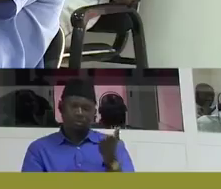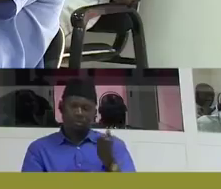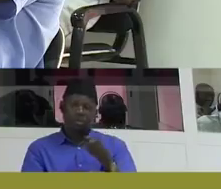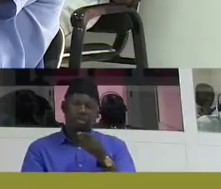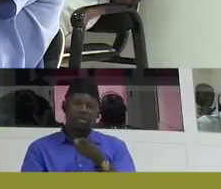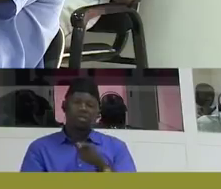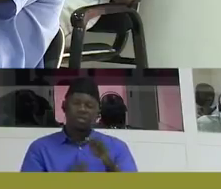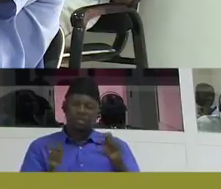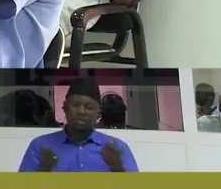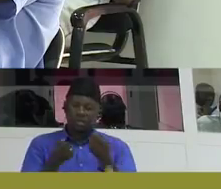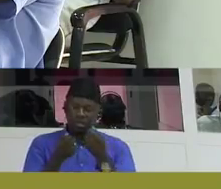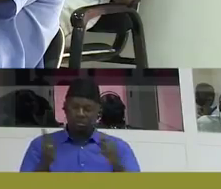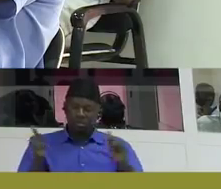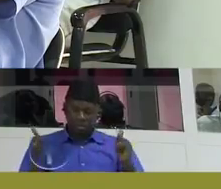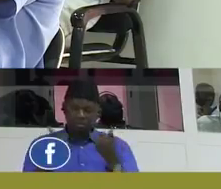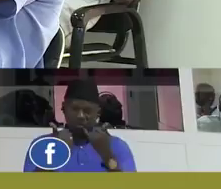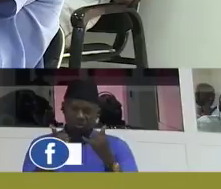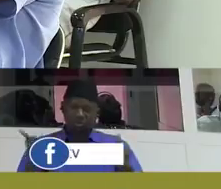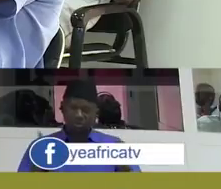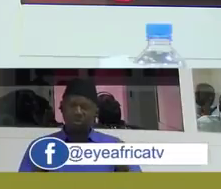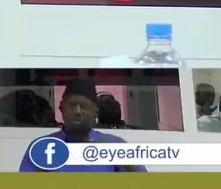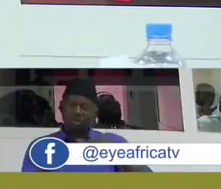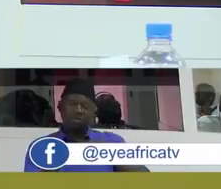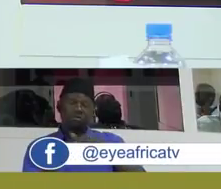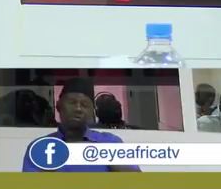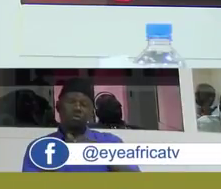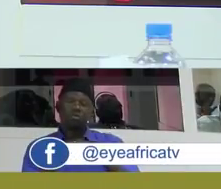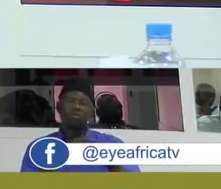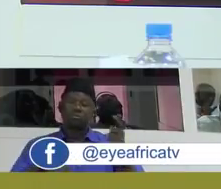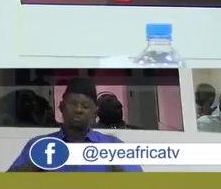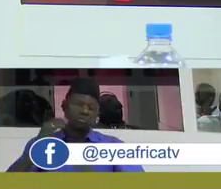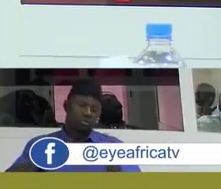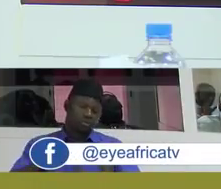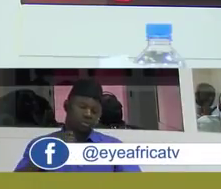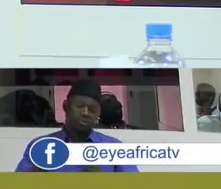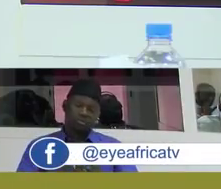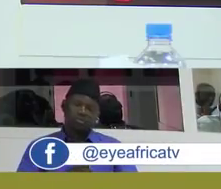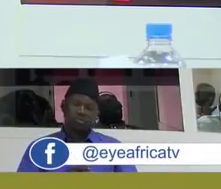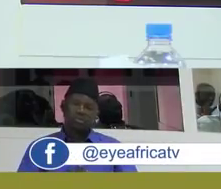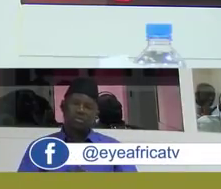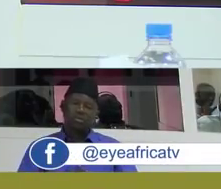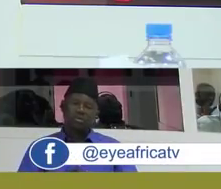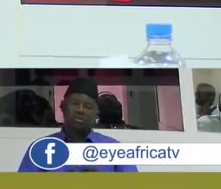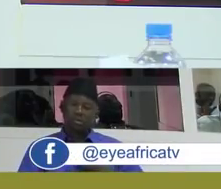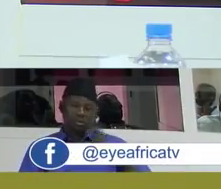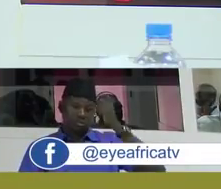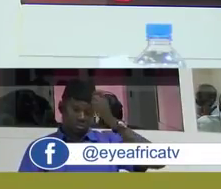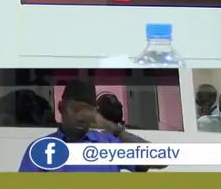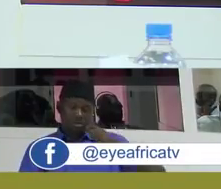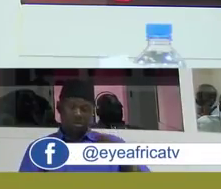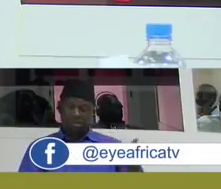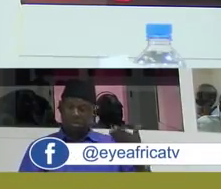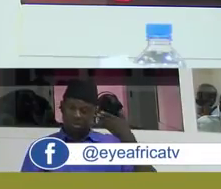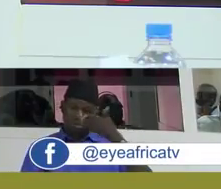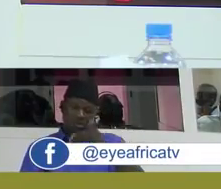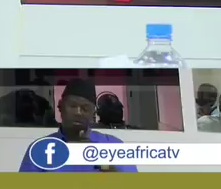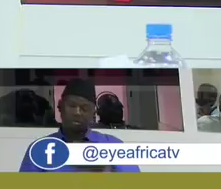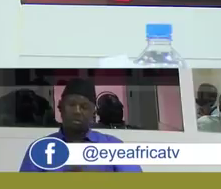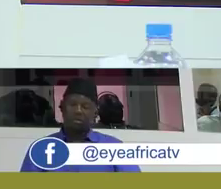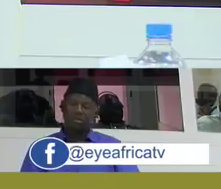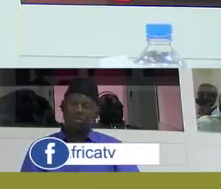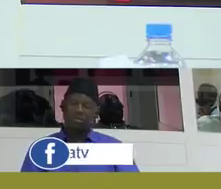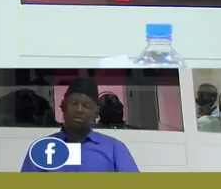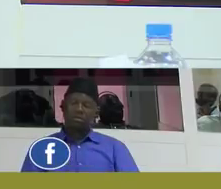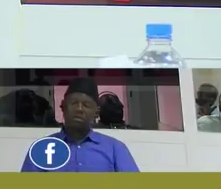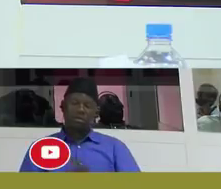That celebration involved drumming. The police came in, and